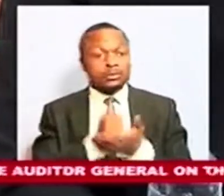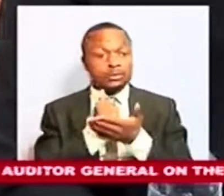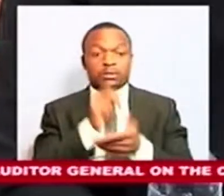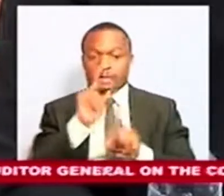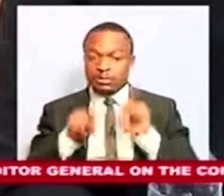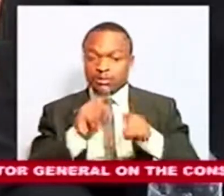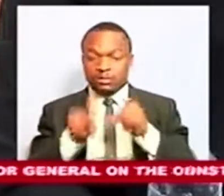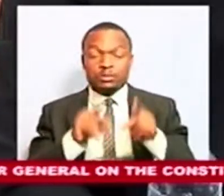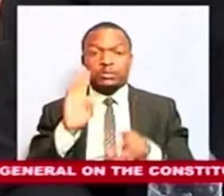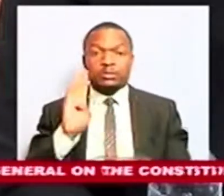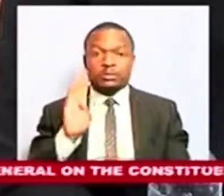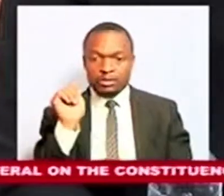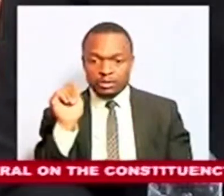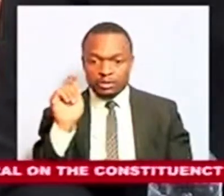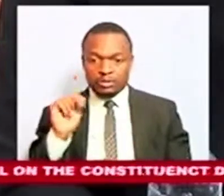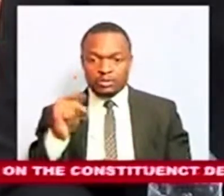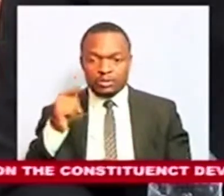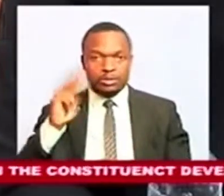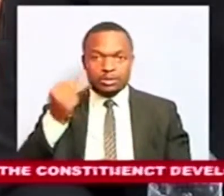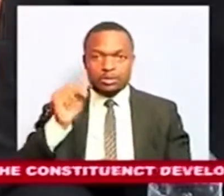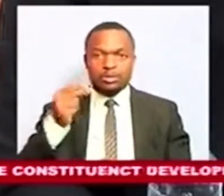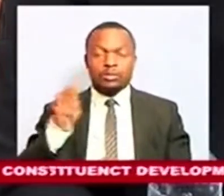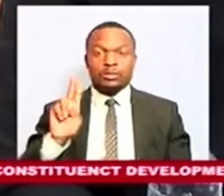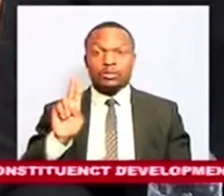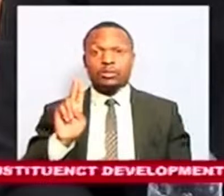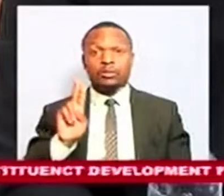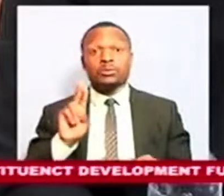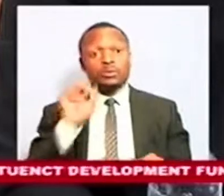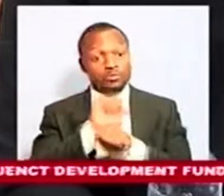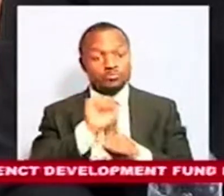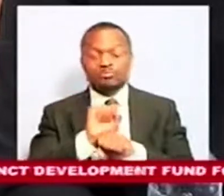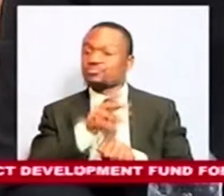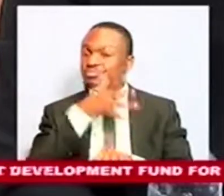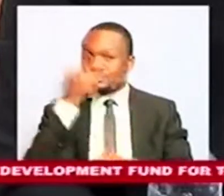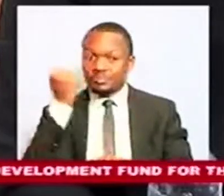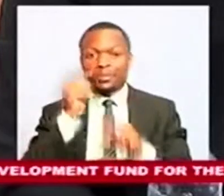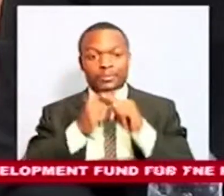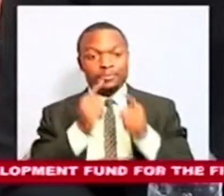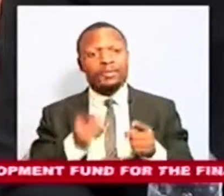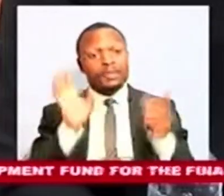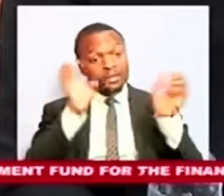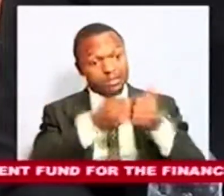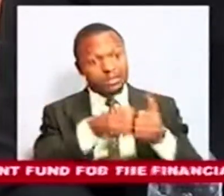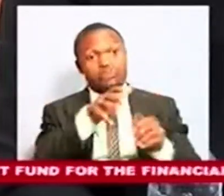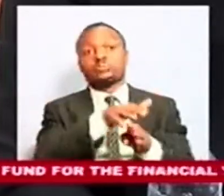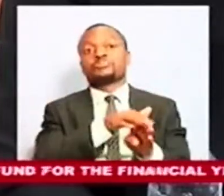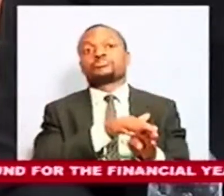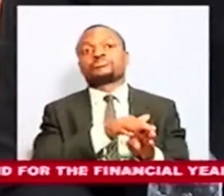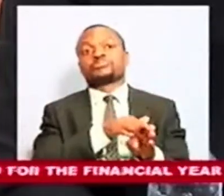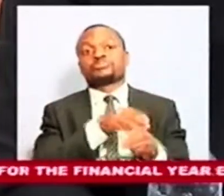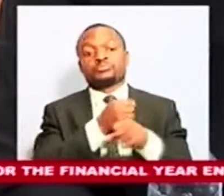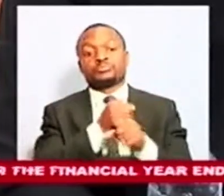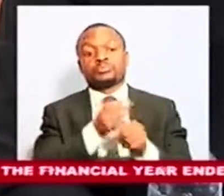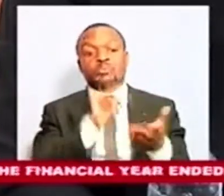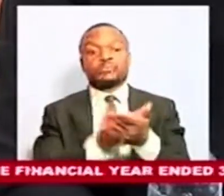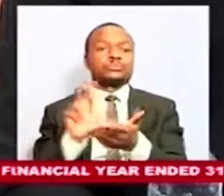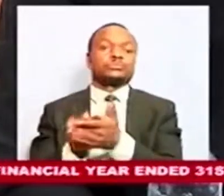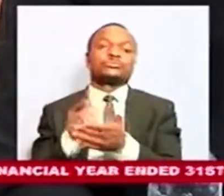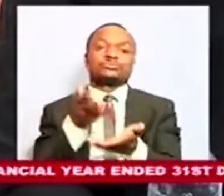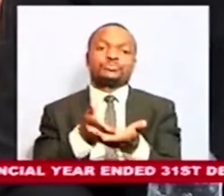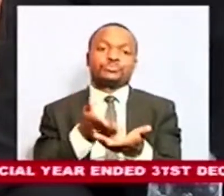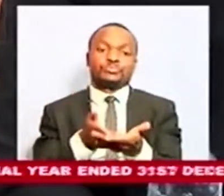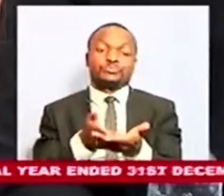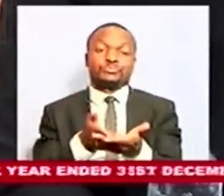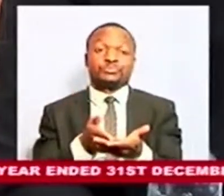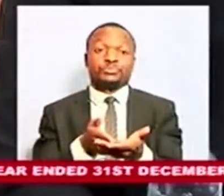people of Bangwaulu. We are doing our level best, Honorable Chair, except that the bank is slow in making these approvals. Then